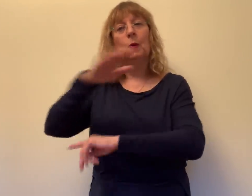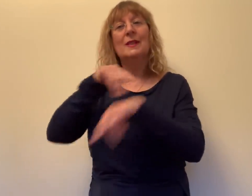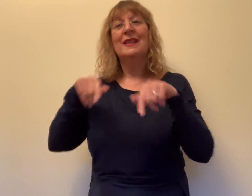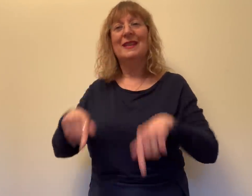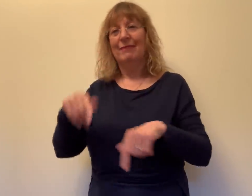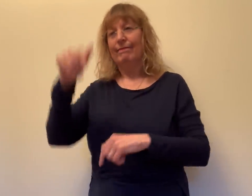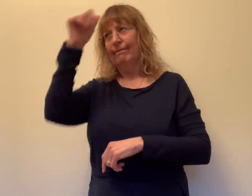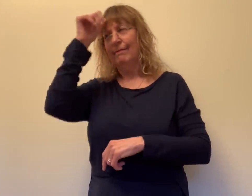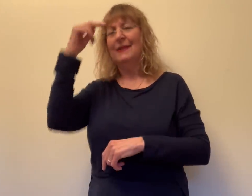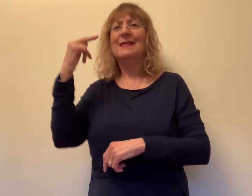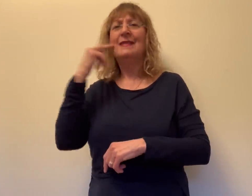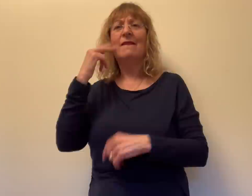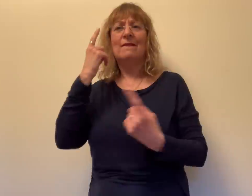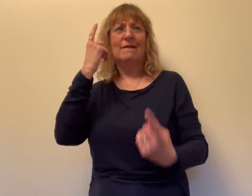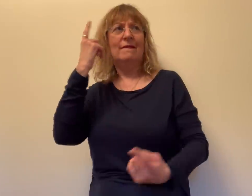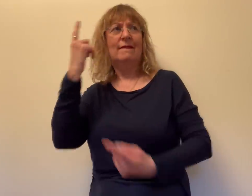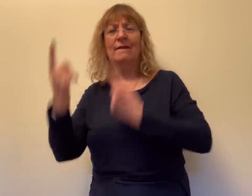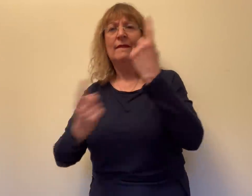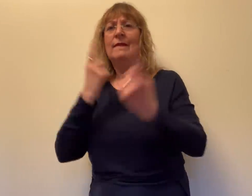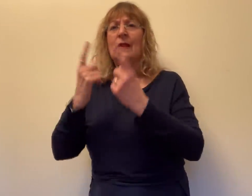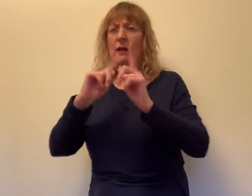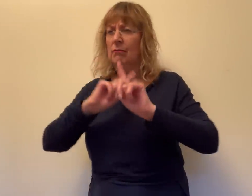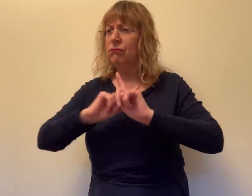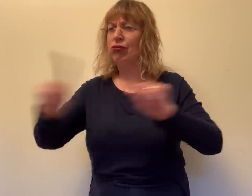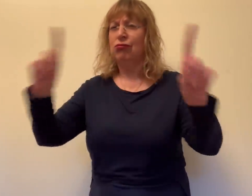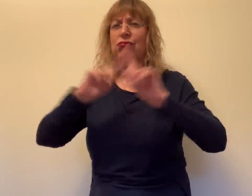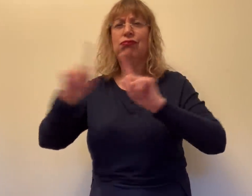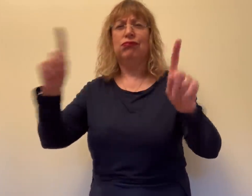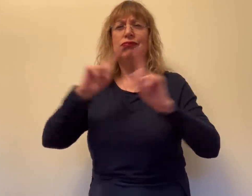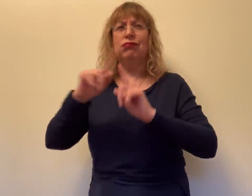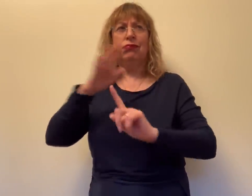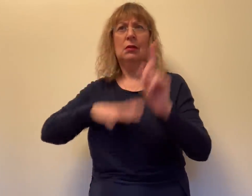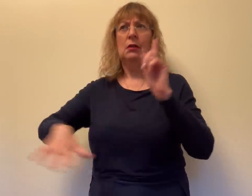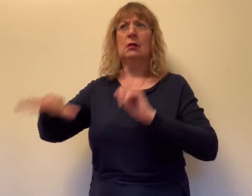Now we pray for my community, for the deaf community.